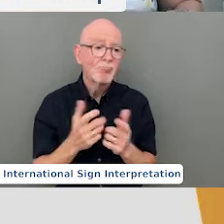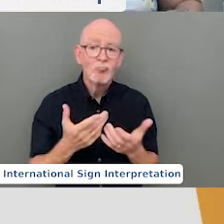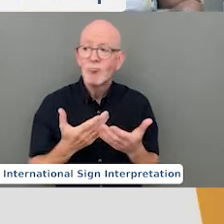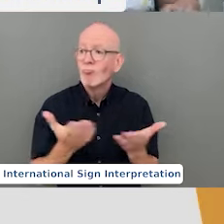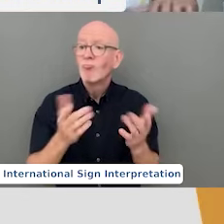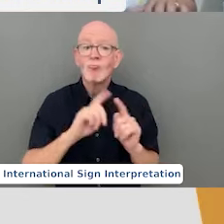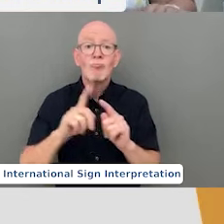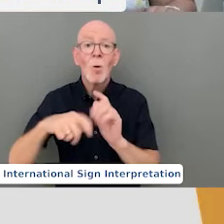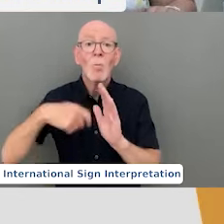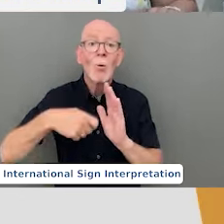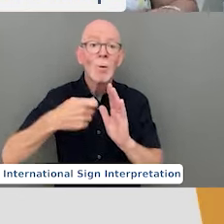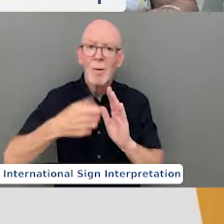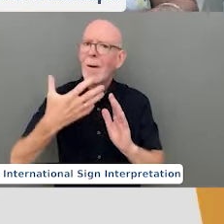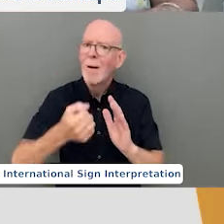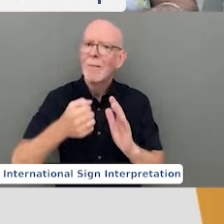in 2021.